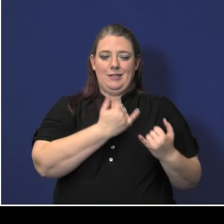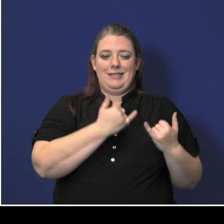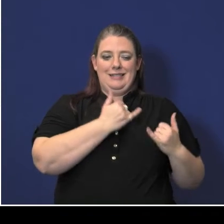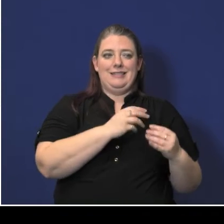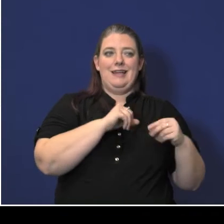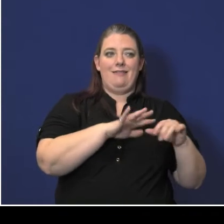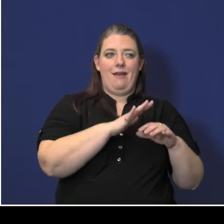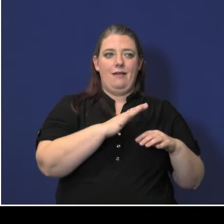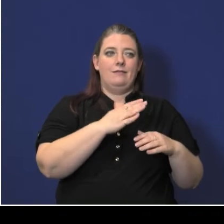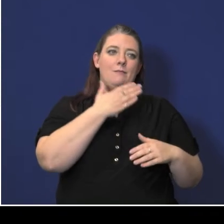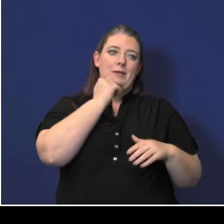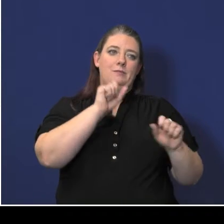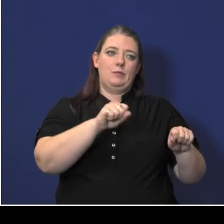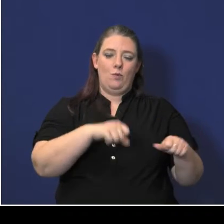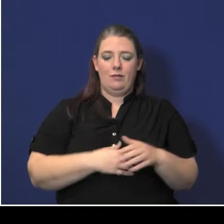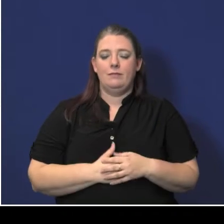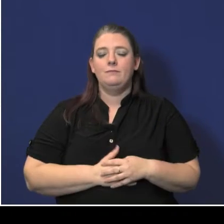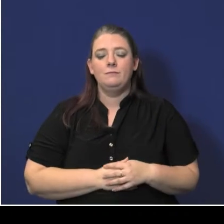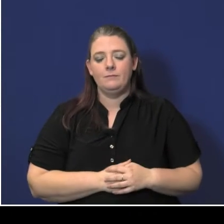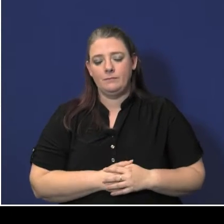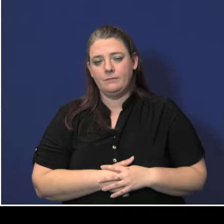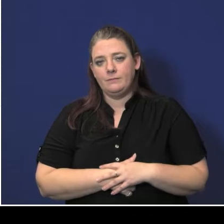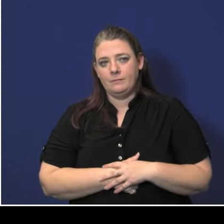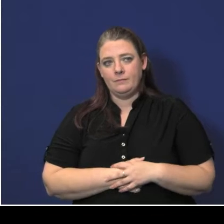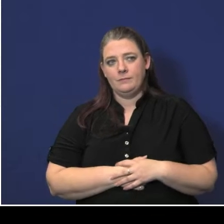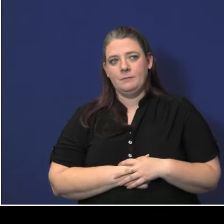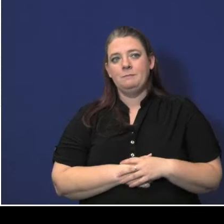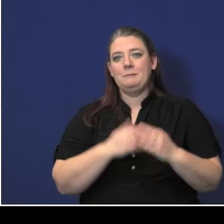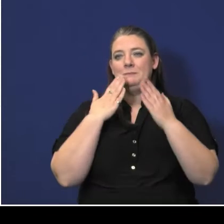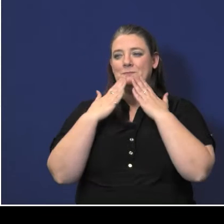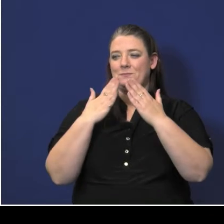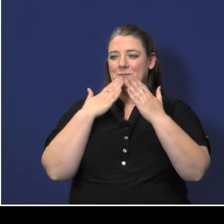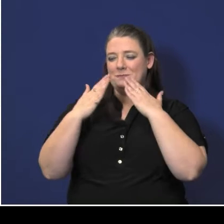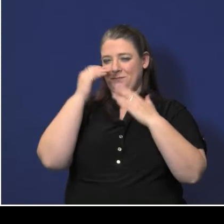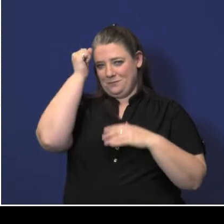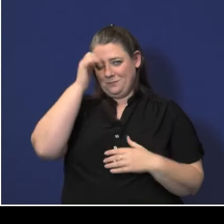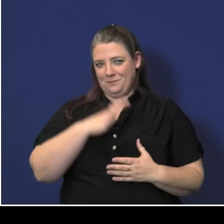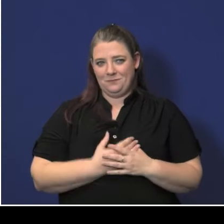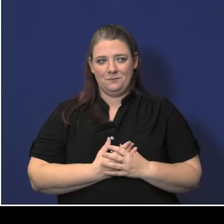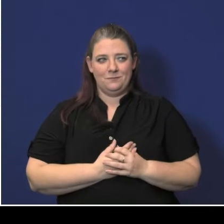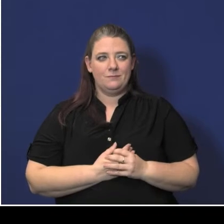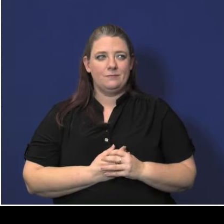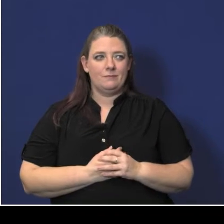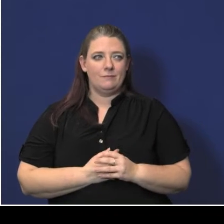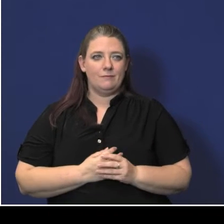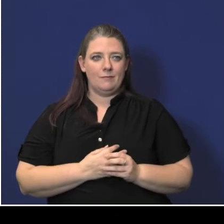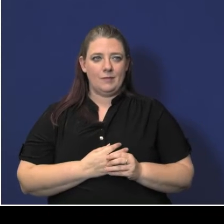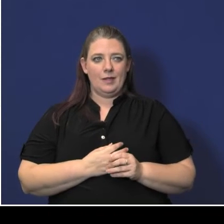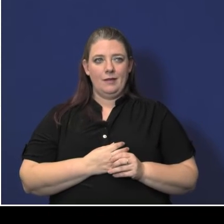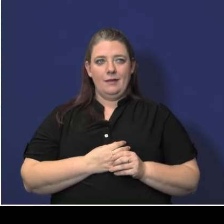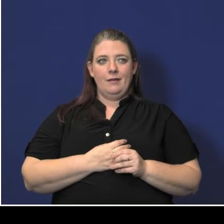property. Very good. Thank you, gentlemen. Thank you. Thank you, Bob. Ms. Blacksher.